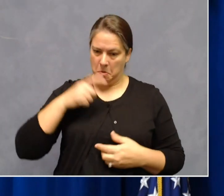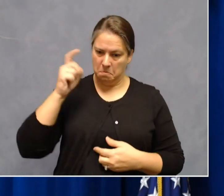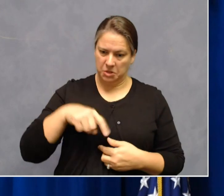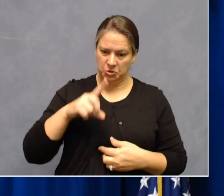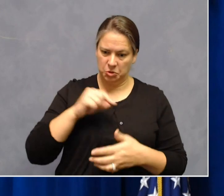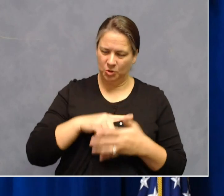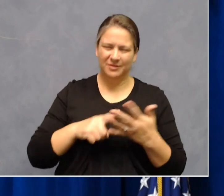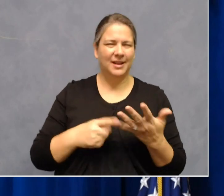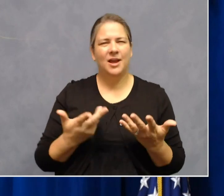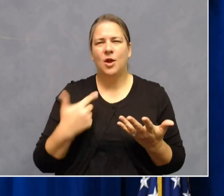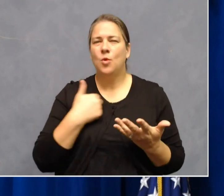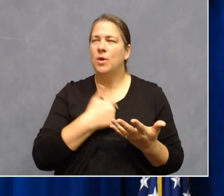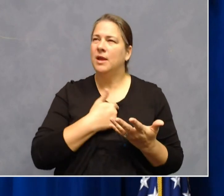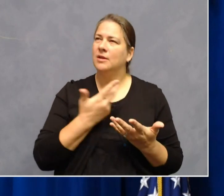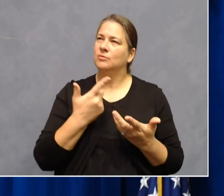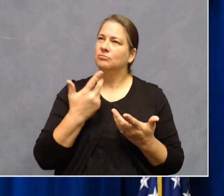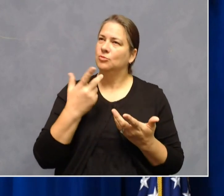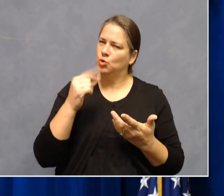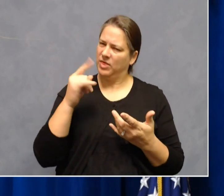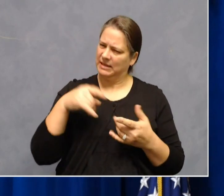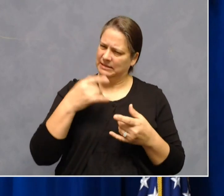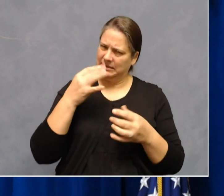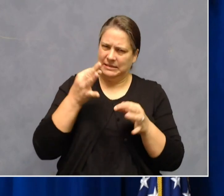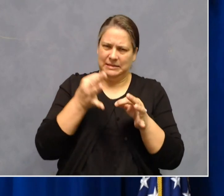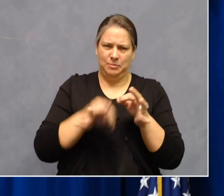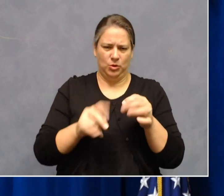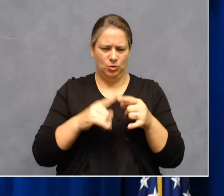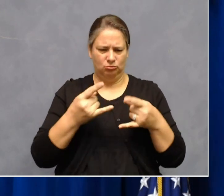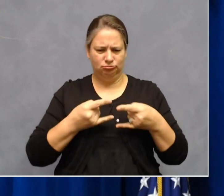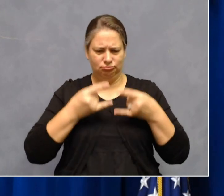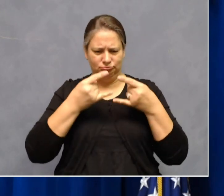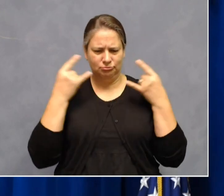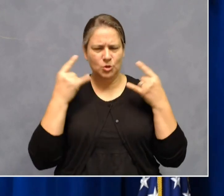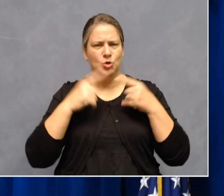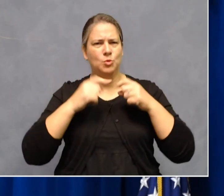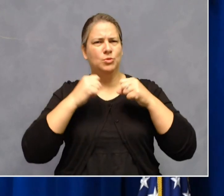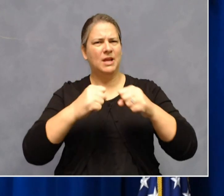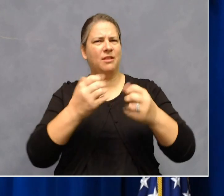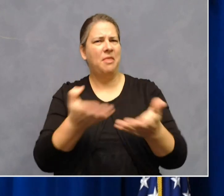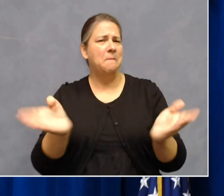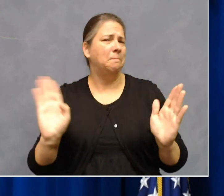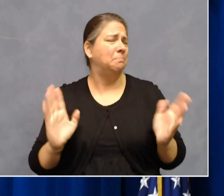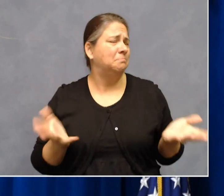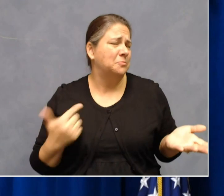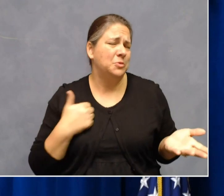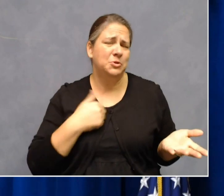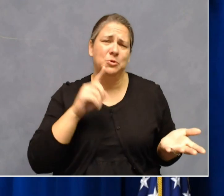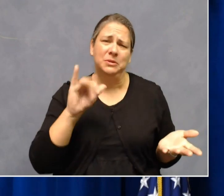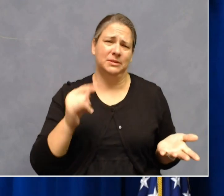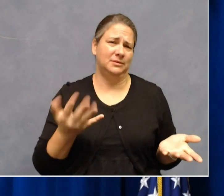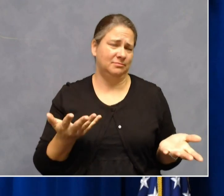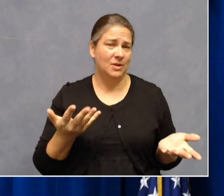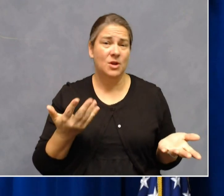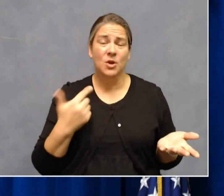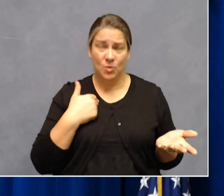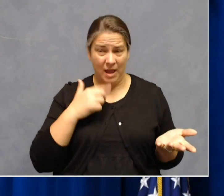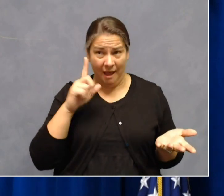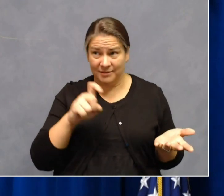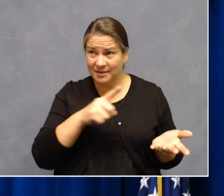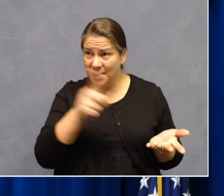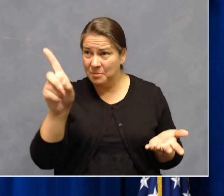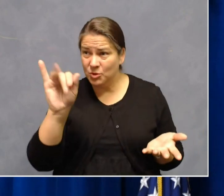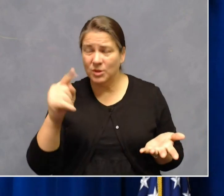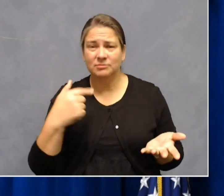to do it. It's about setting the example and answering the call, which we ask other people to do. Also, in good news, my entire